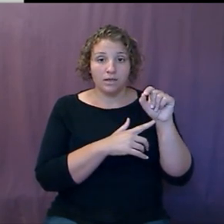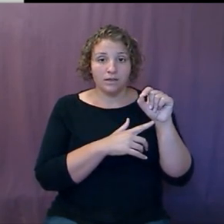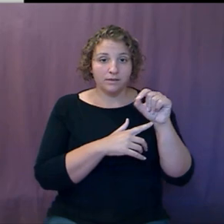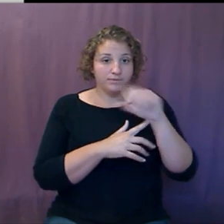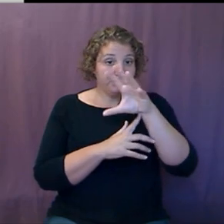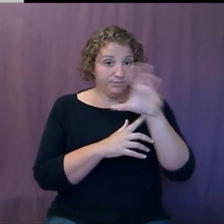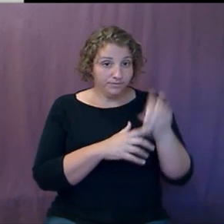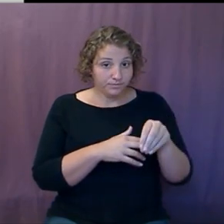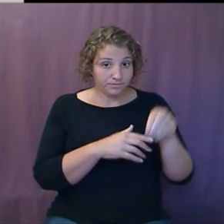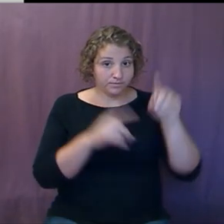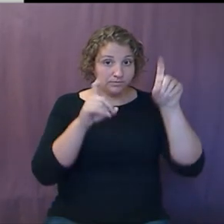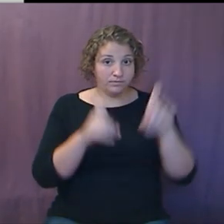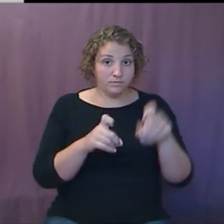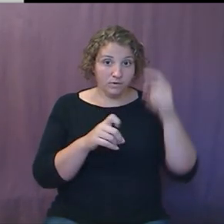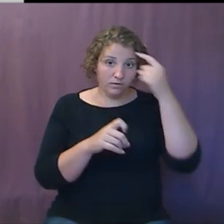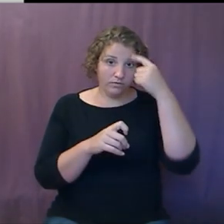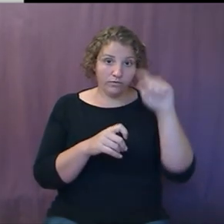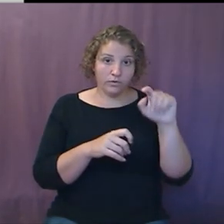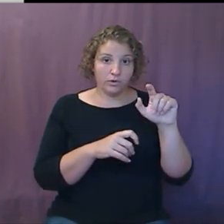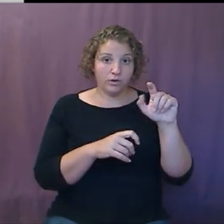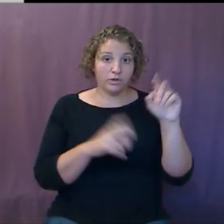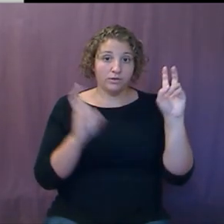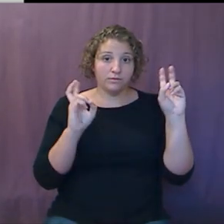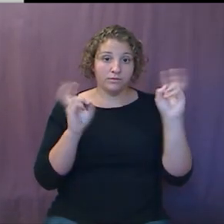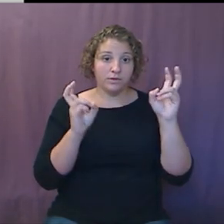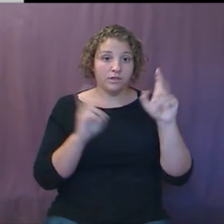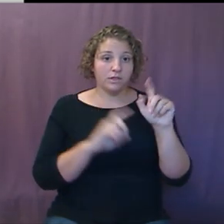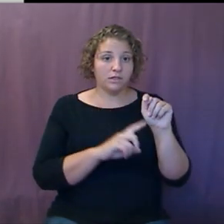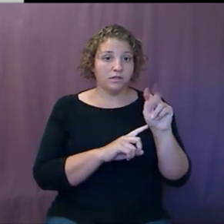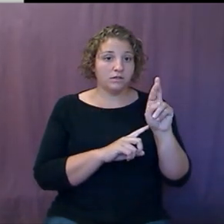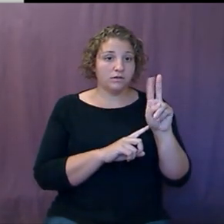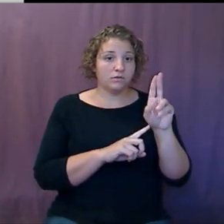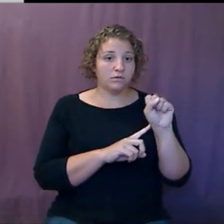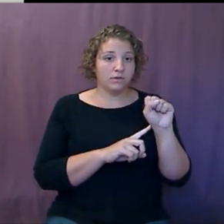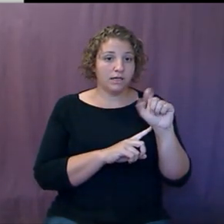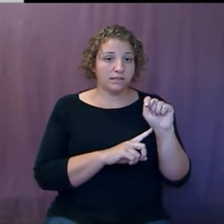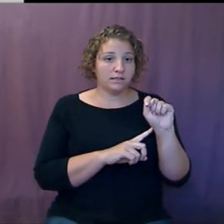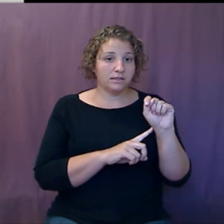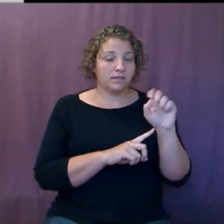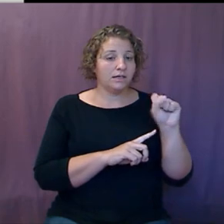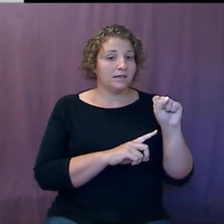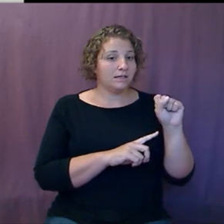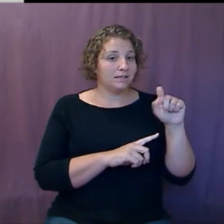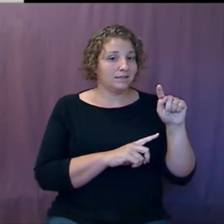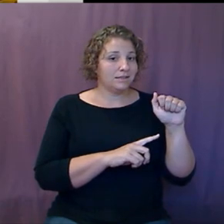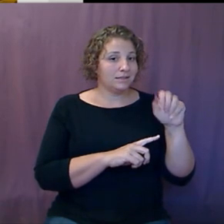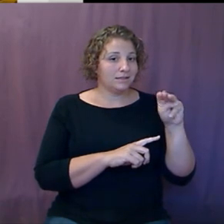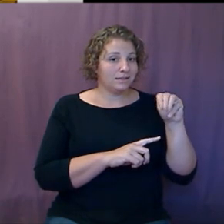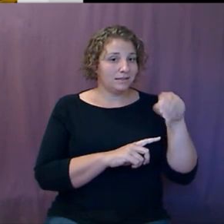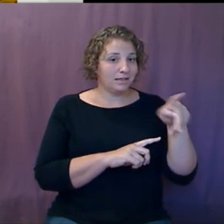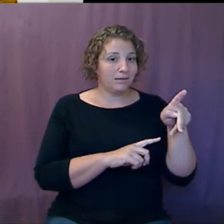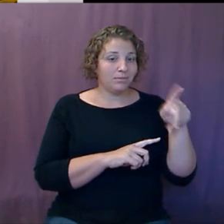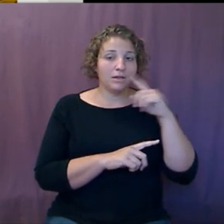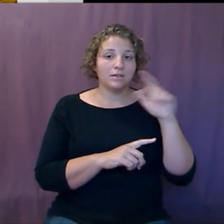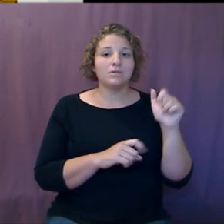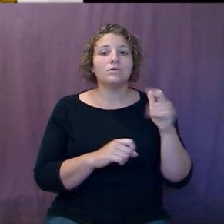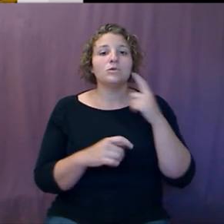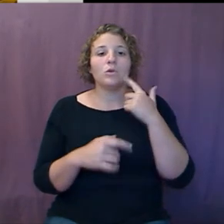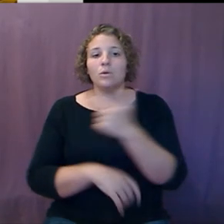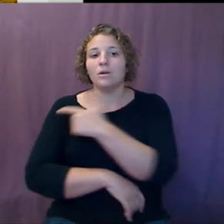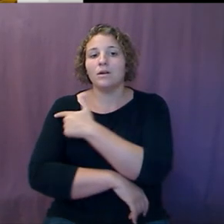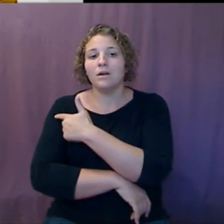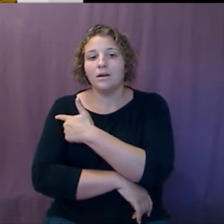testing ground for trust stamp verification record or sorry vaccine record and payment system let me read some to